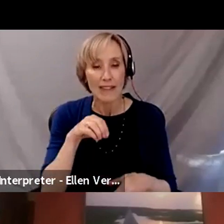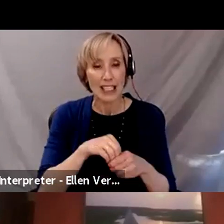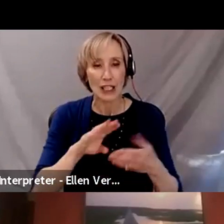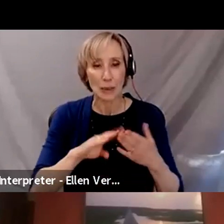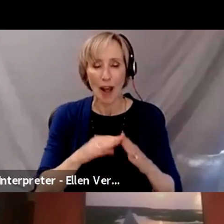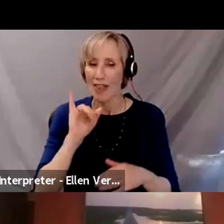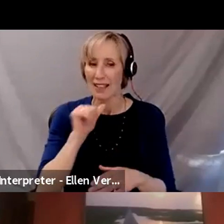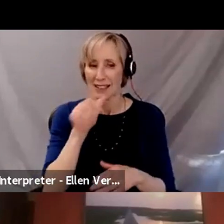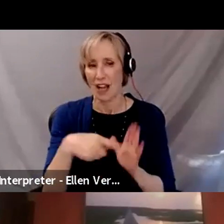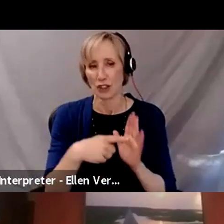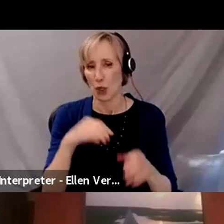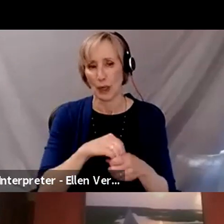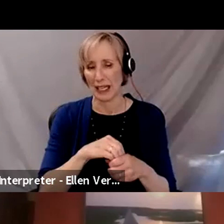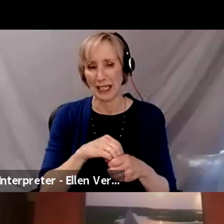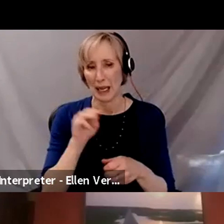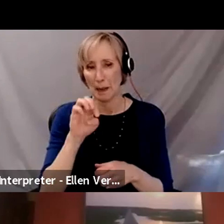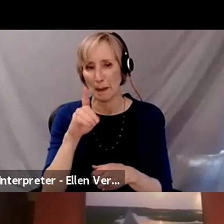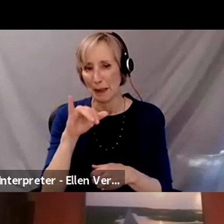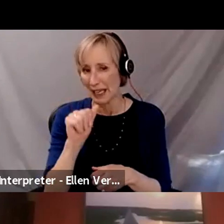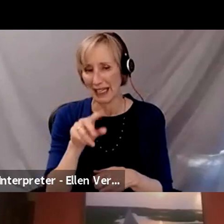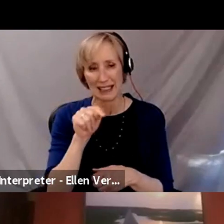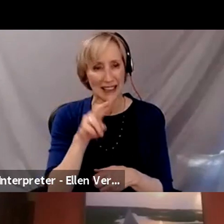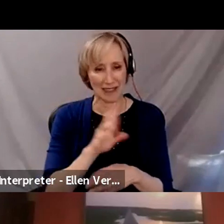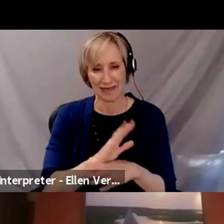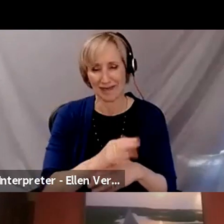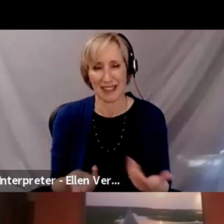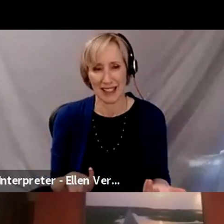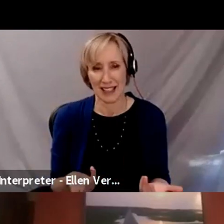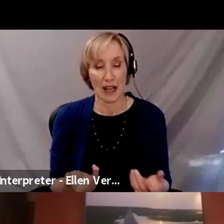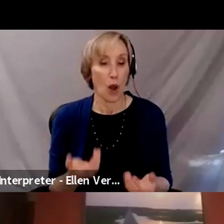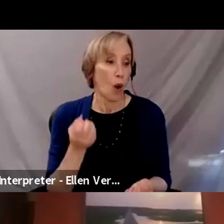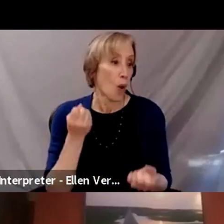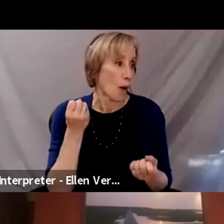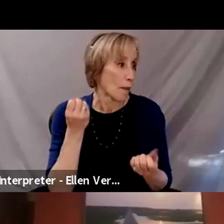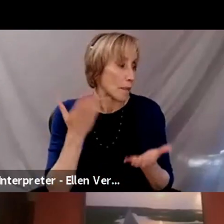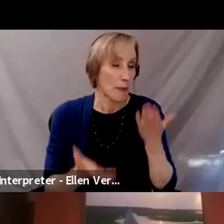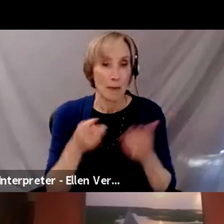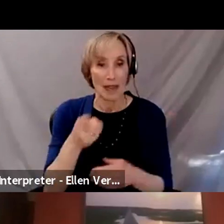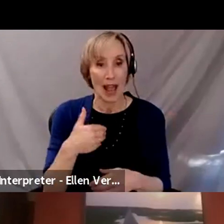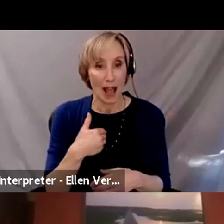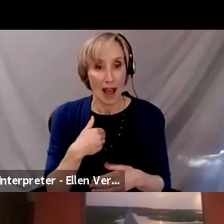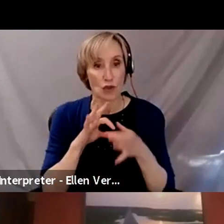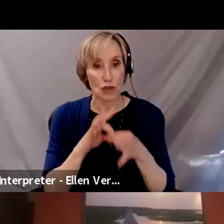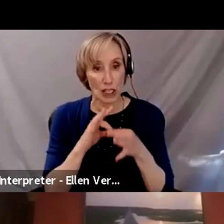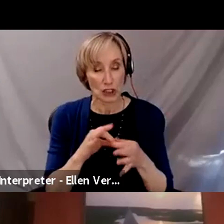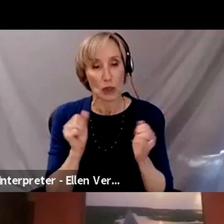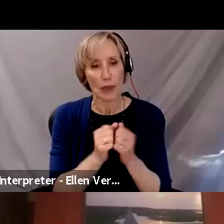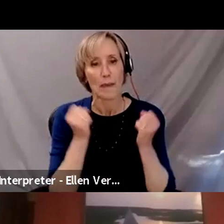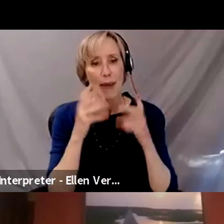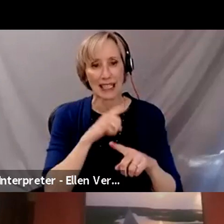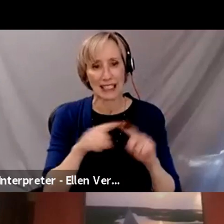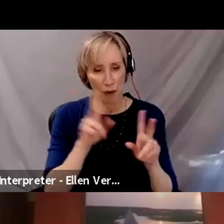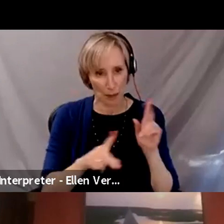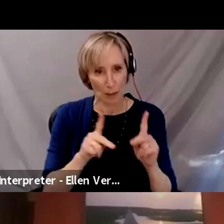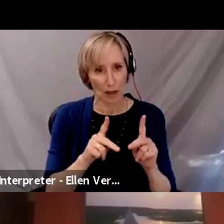a monogamous perspective. It's not always polyamorous. There's not enough representation. And what this does, the